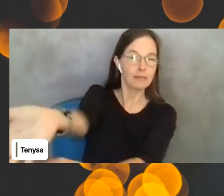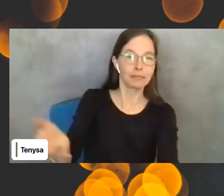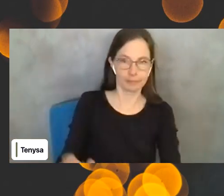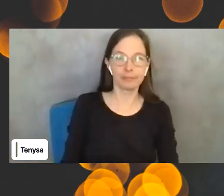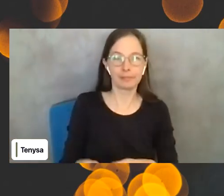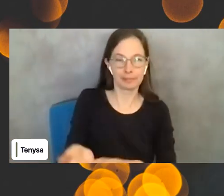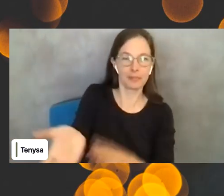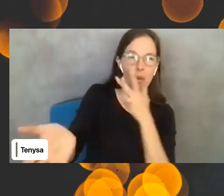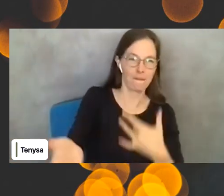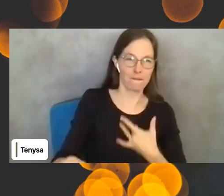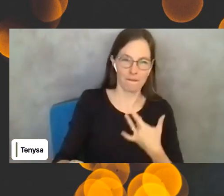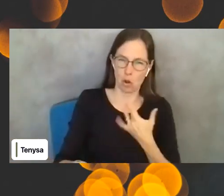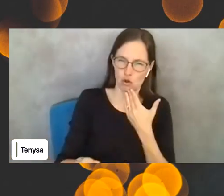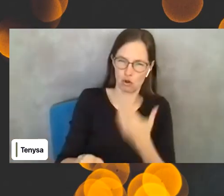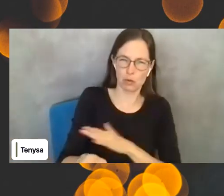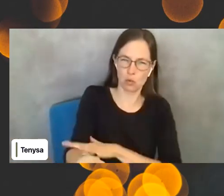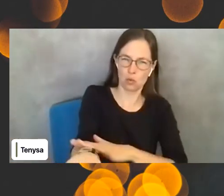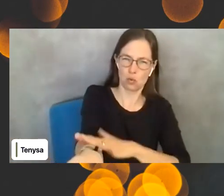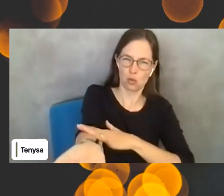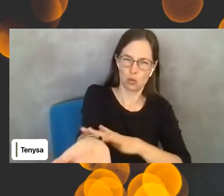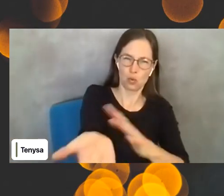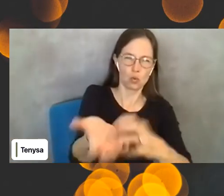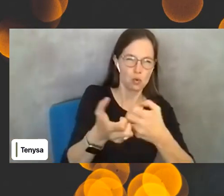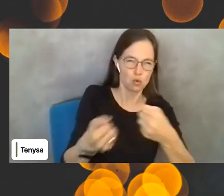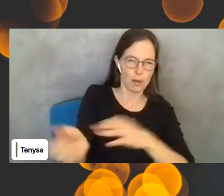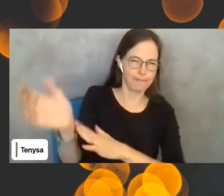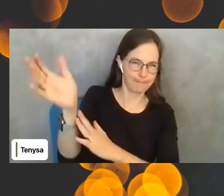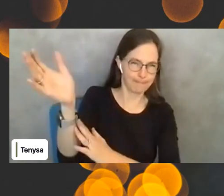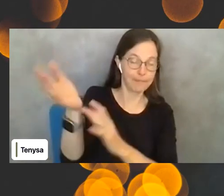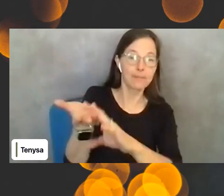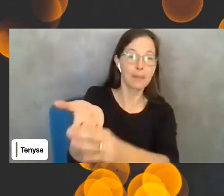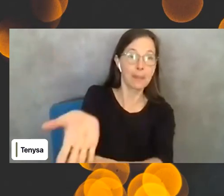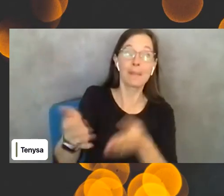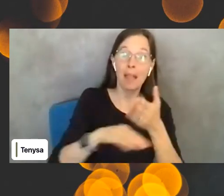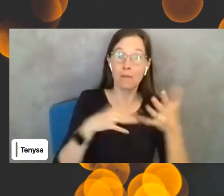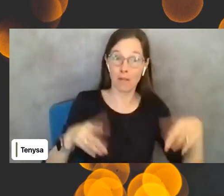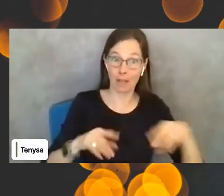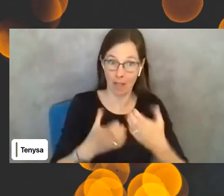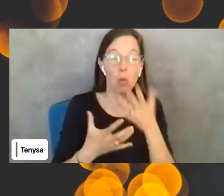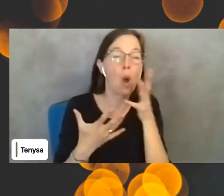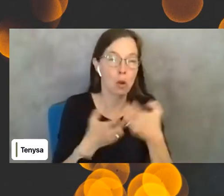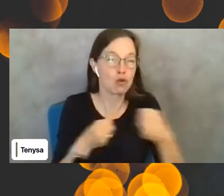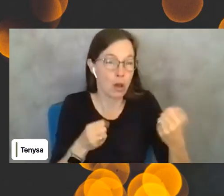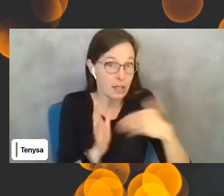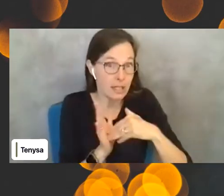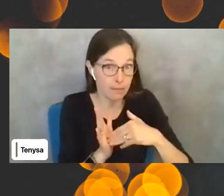feel it. It's going to feel so, so good. And then after you're done with this class, you're going to want to stretch it again,